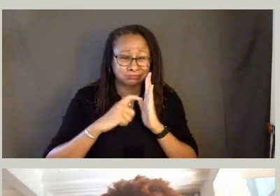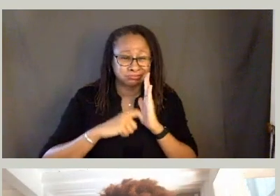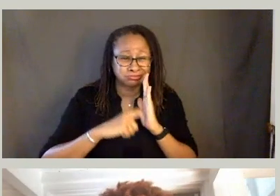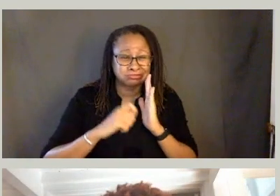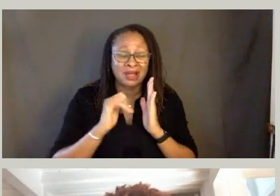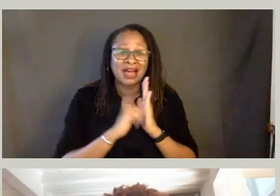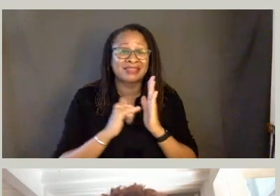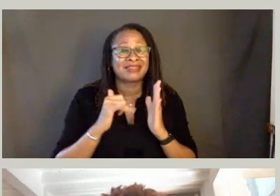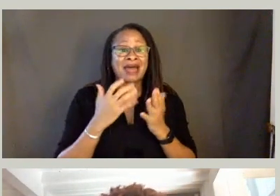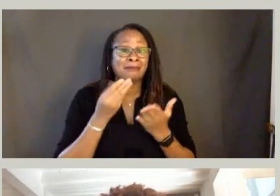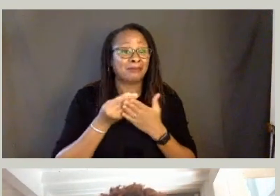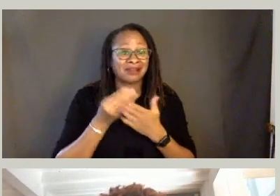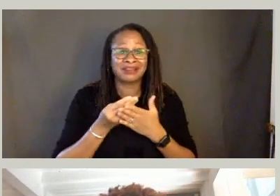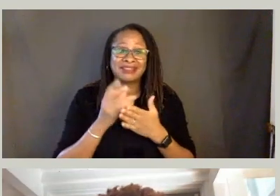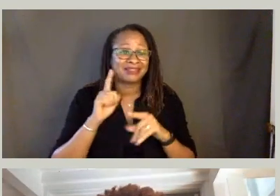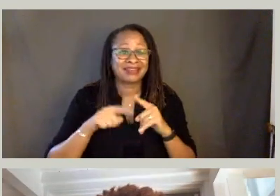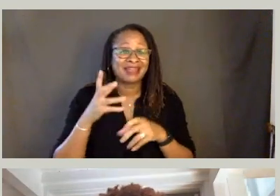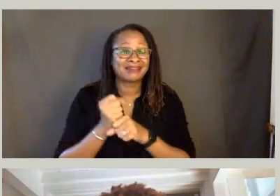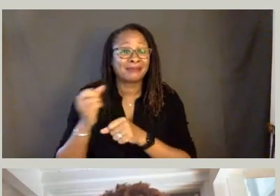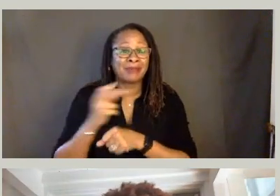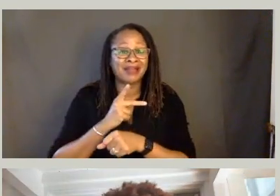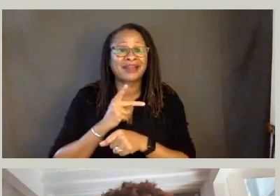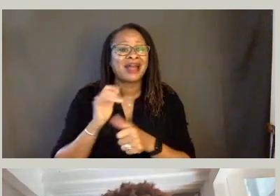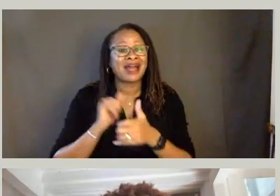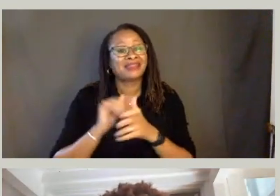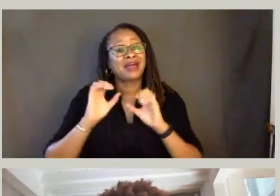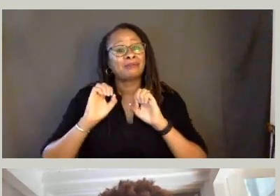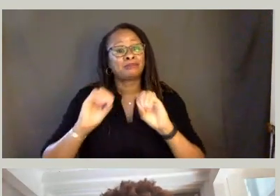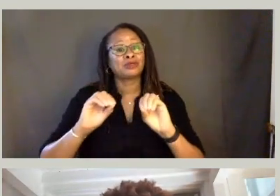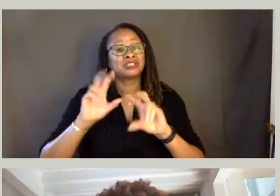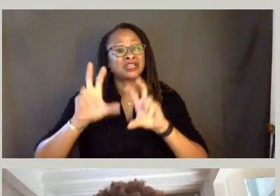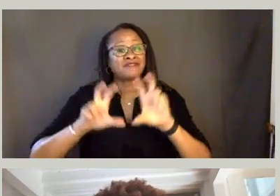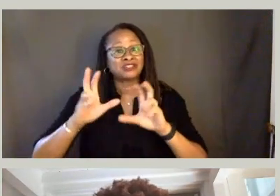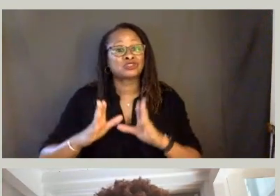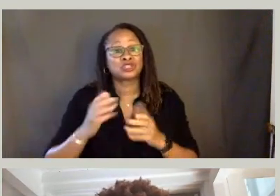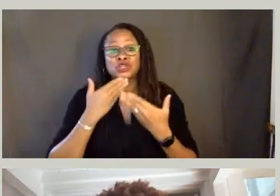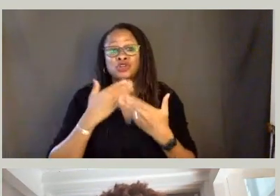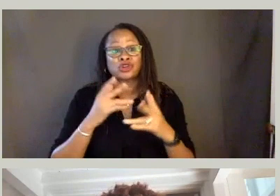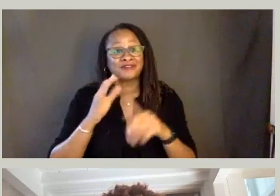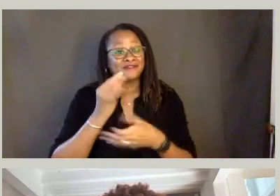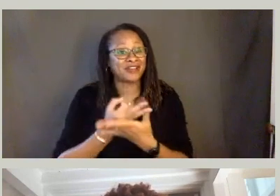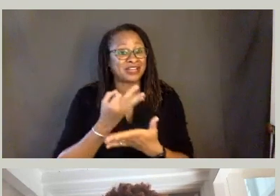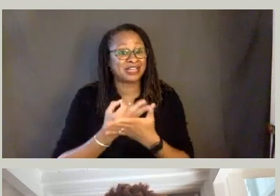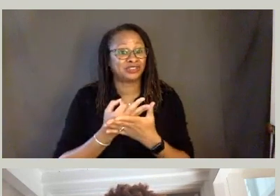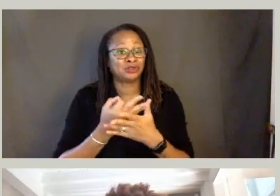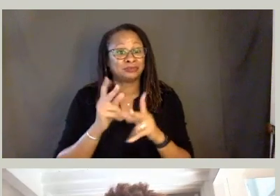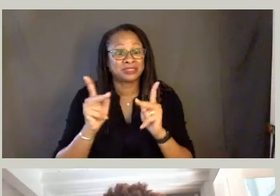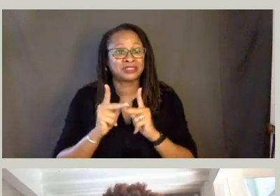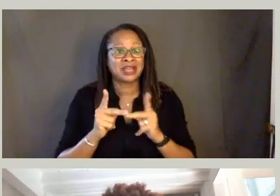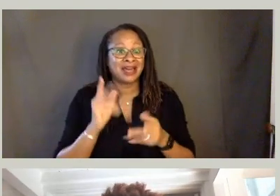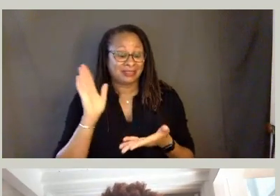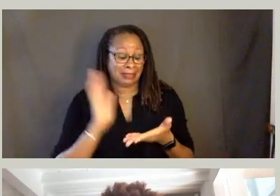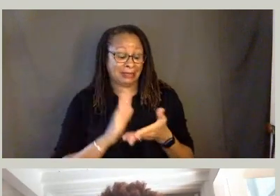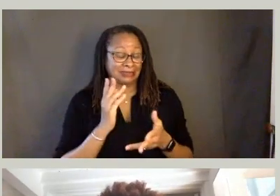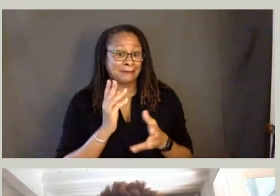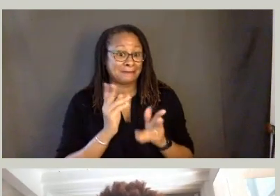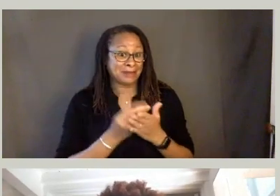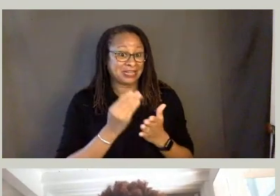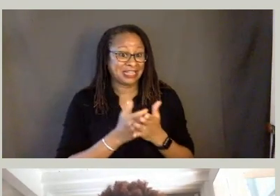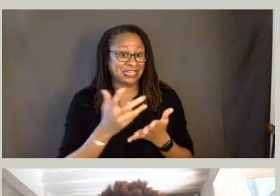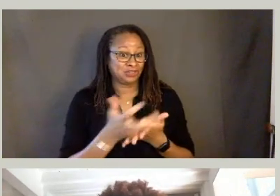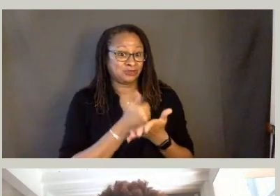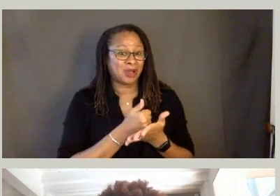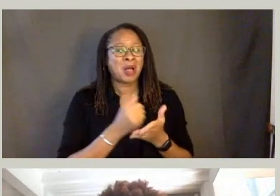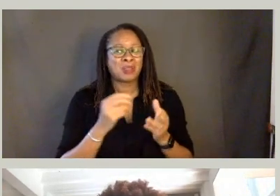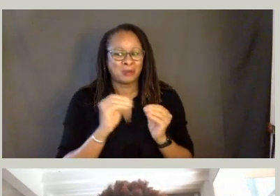non-recoupable funding and grant, which actually puts investors in a good financial position. The less money that needs to be recouped, the more likely they will